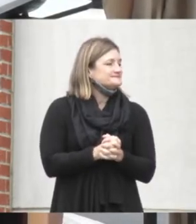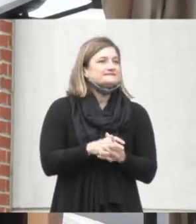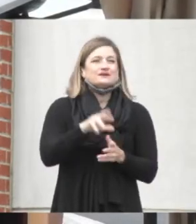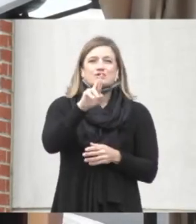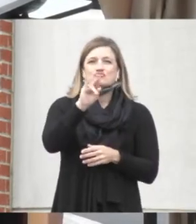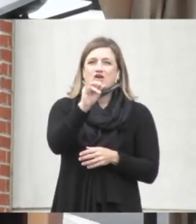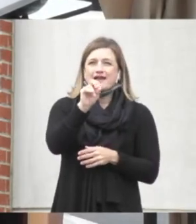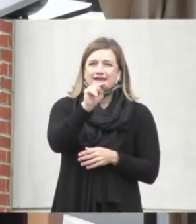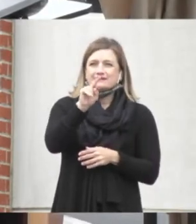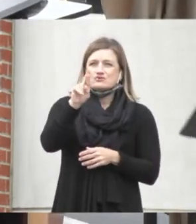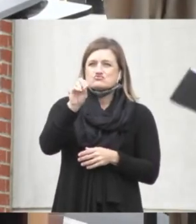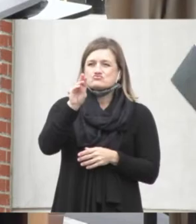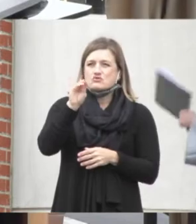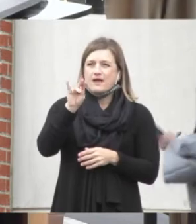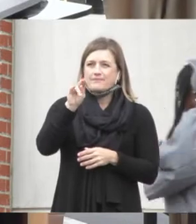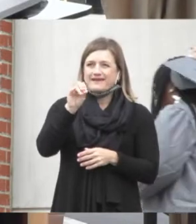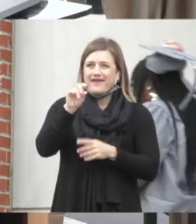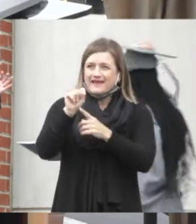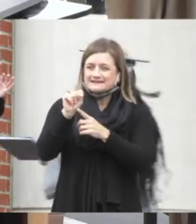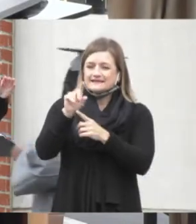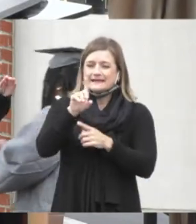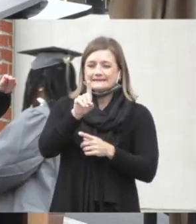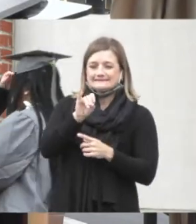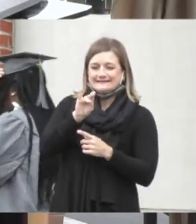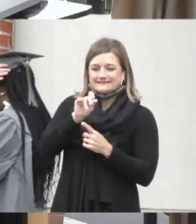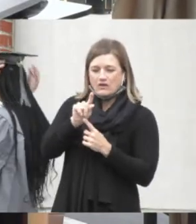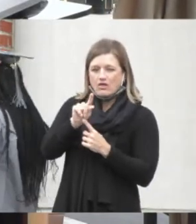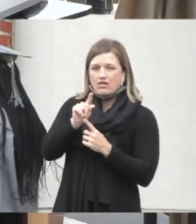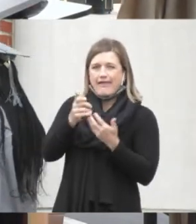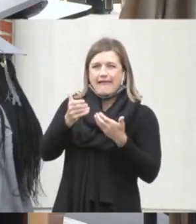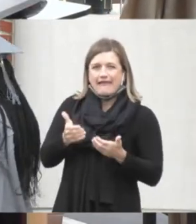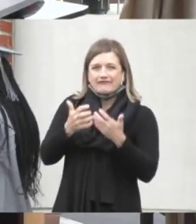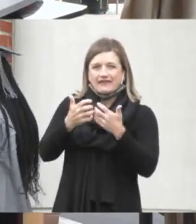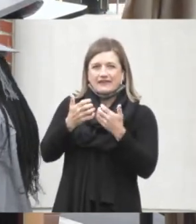Ryan Robinette, diesel and heavy equipment technology.